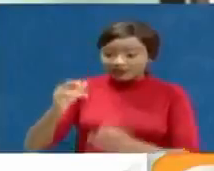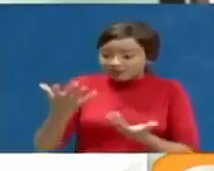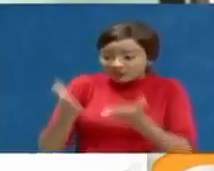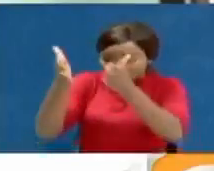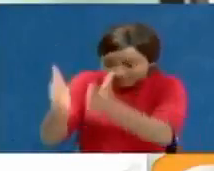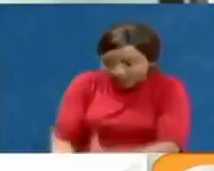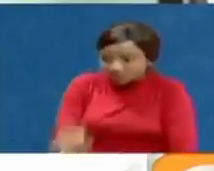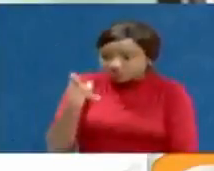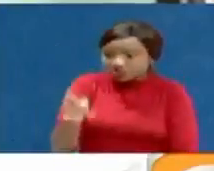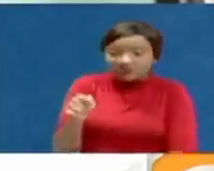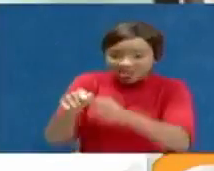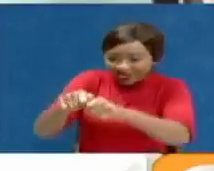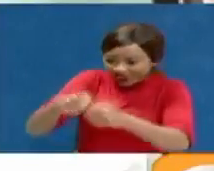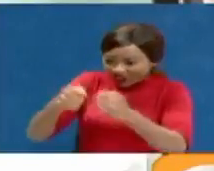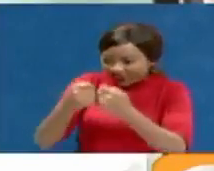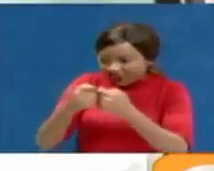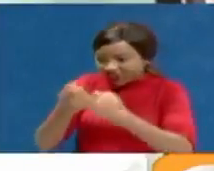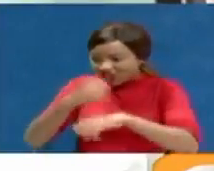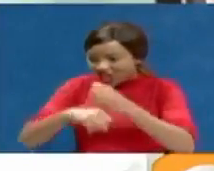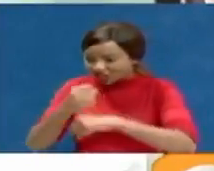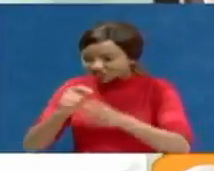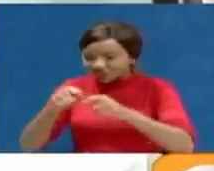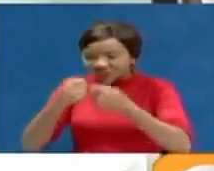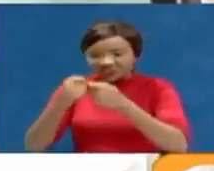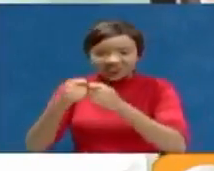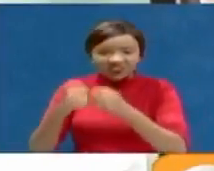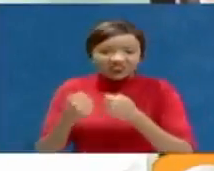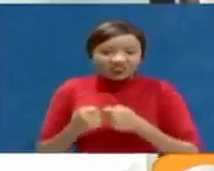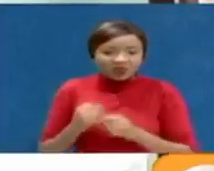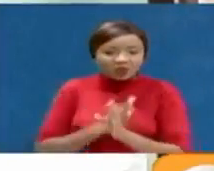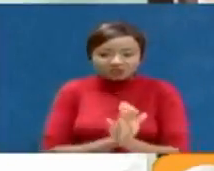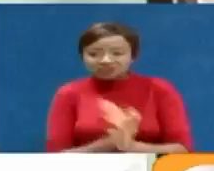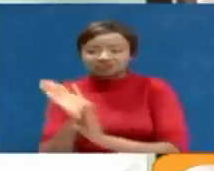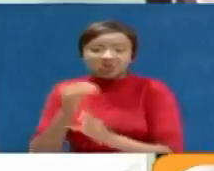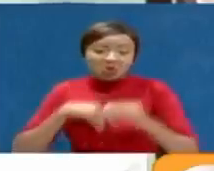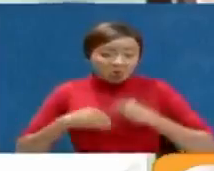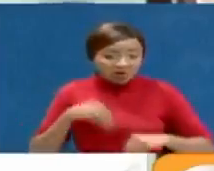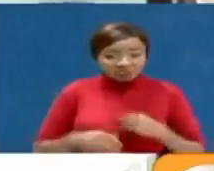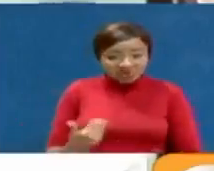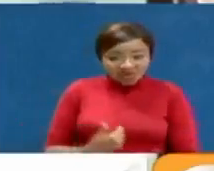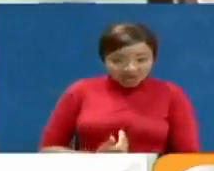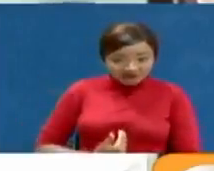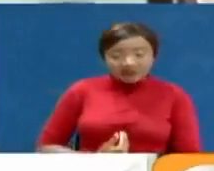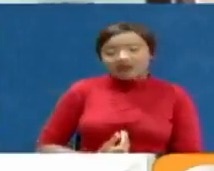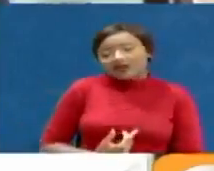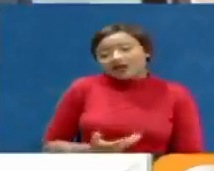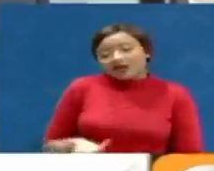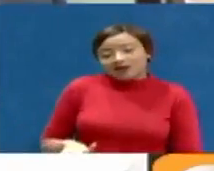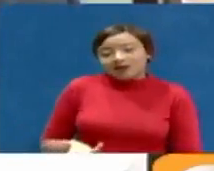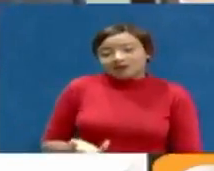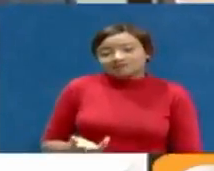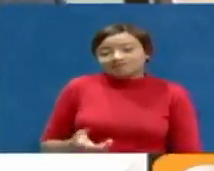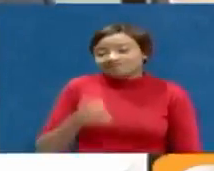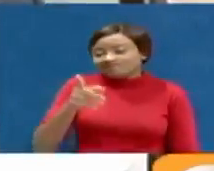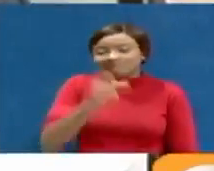X has done something outside their mandate, or they have been involved in corrupt practices and they are charged in courts of law,